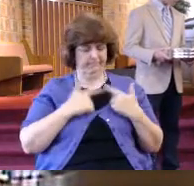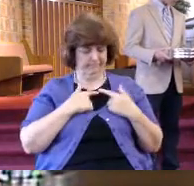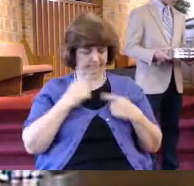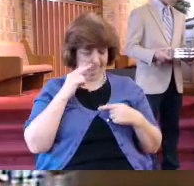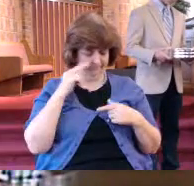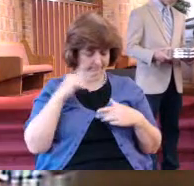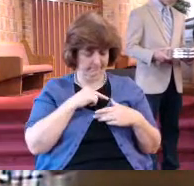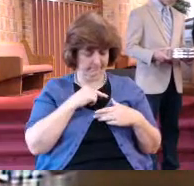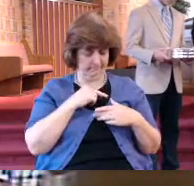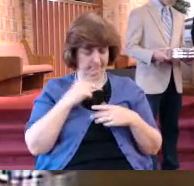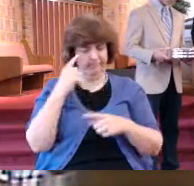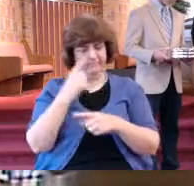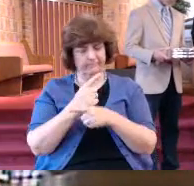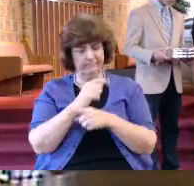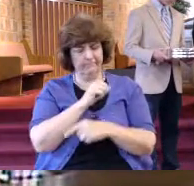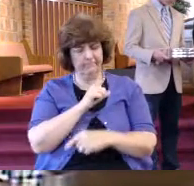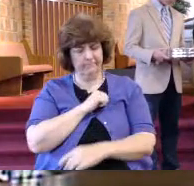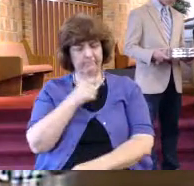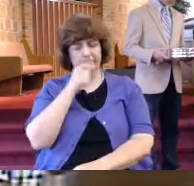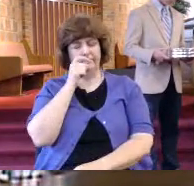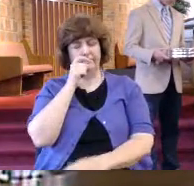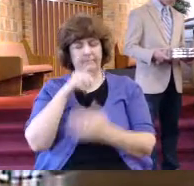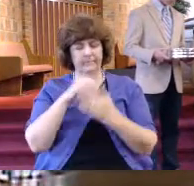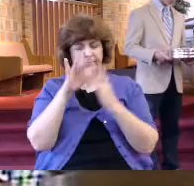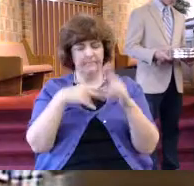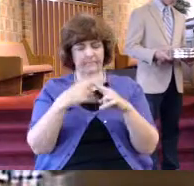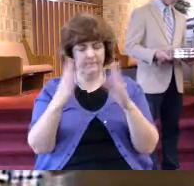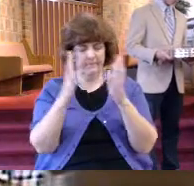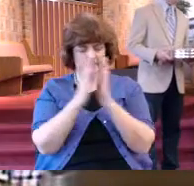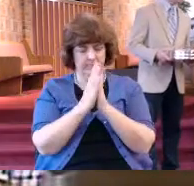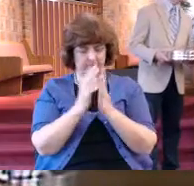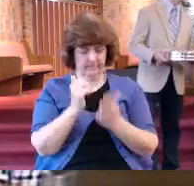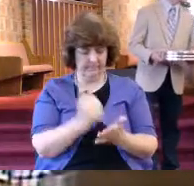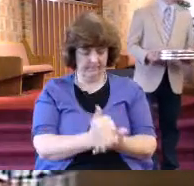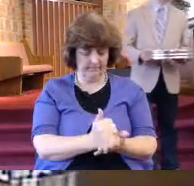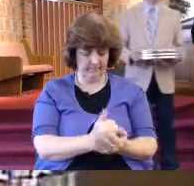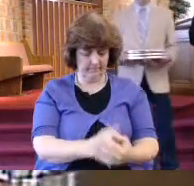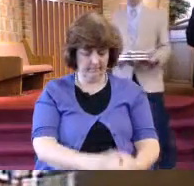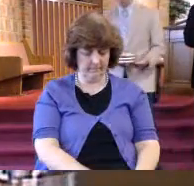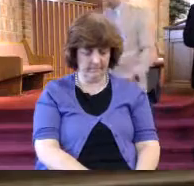a well-deserving manner. In Jesus' name we pray. Amen.